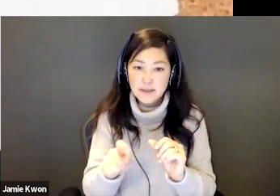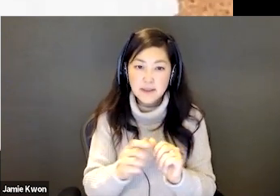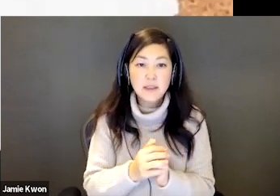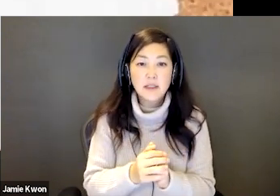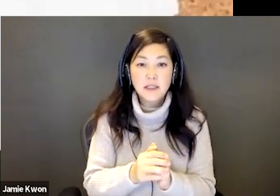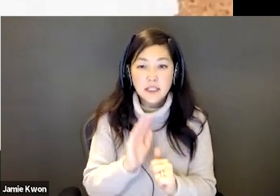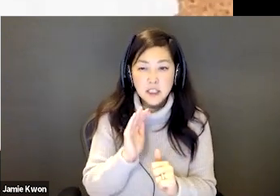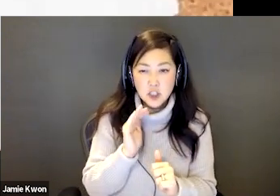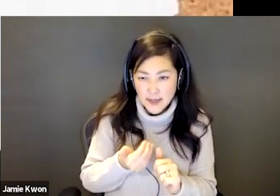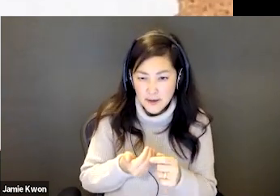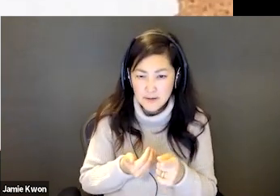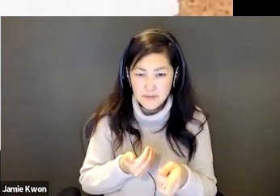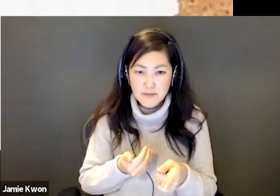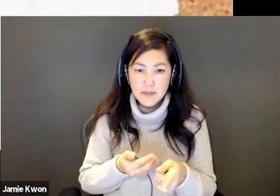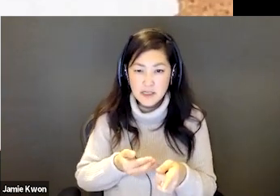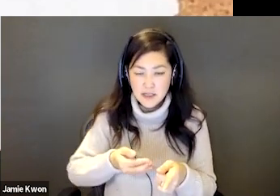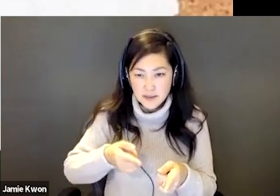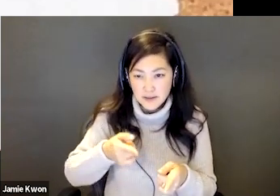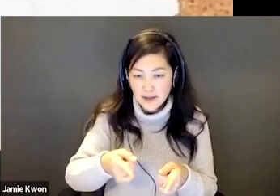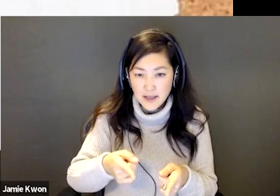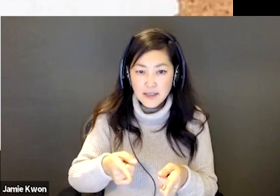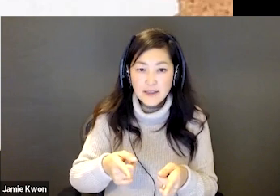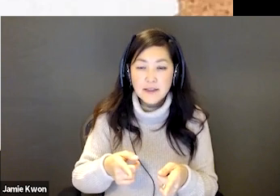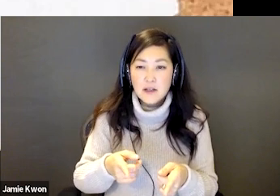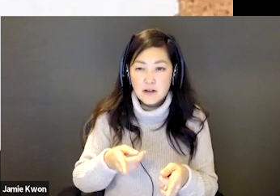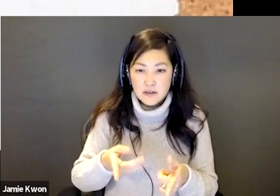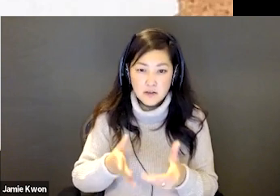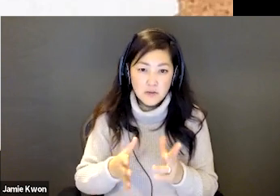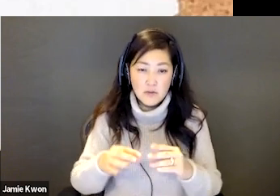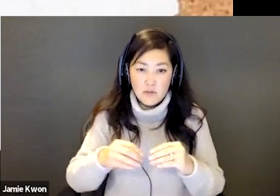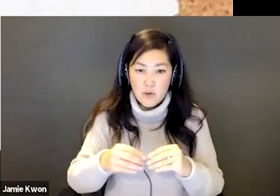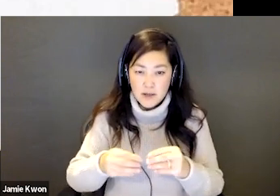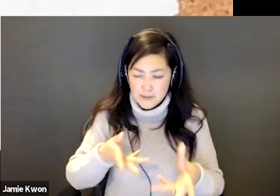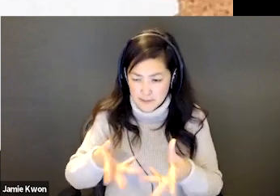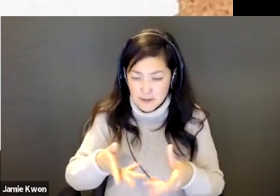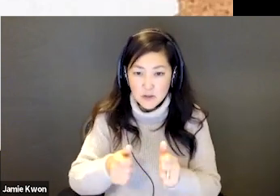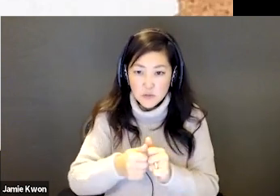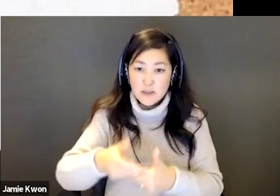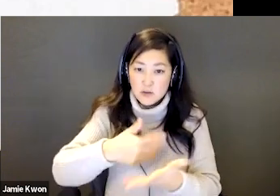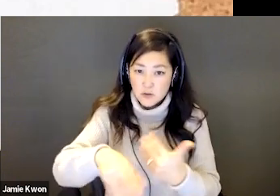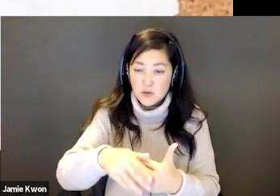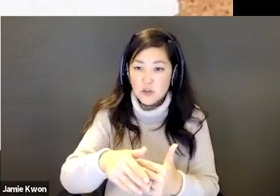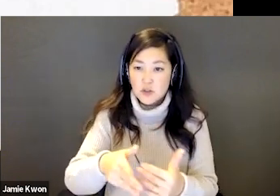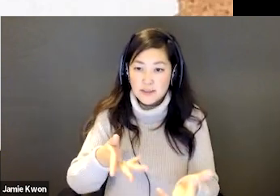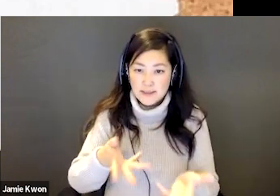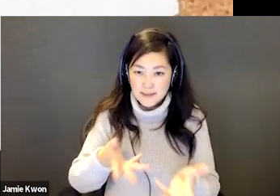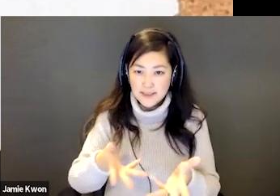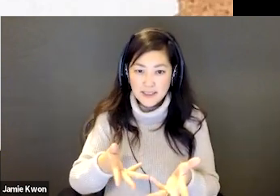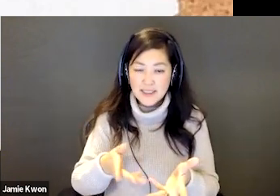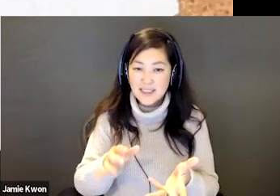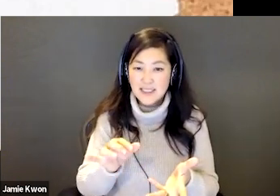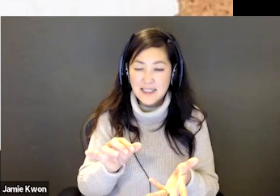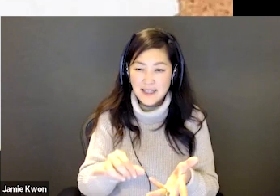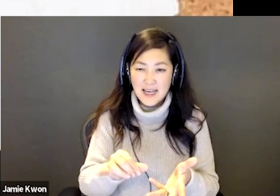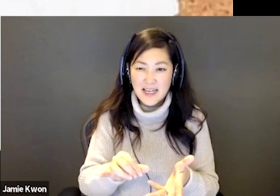Shaming and hypervigilance in social interaction perpetuates an us